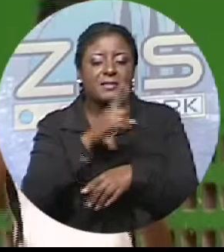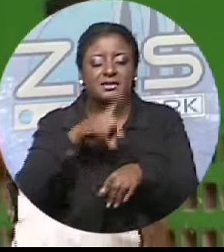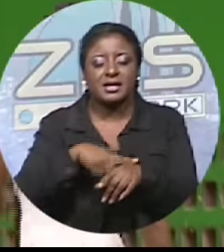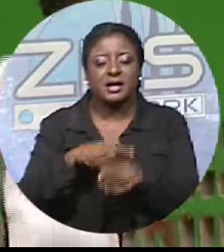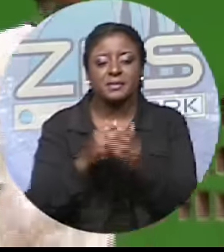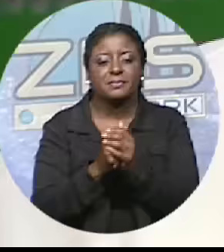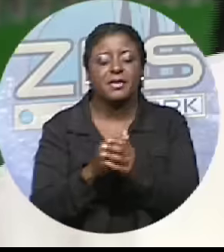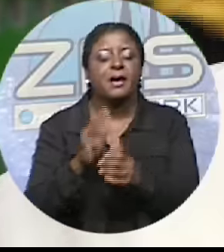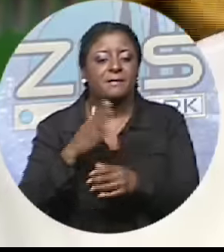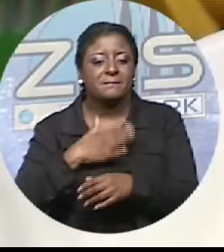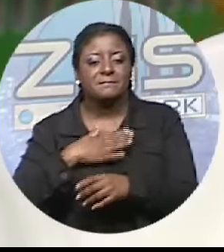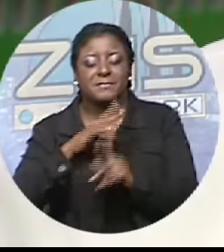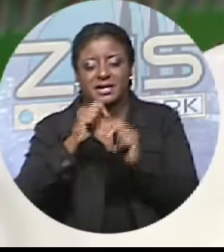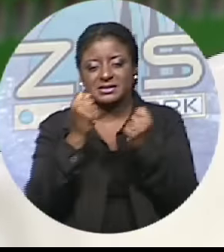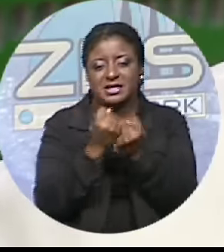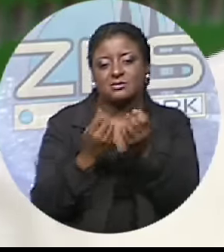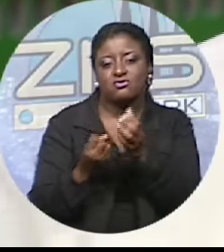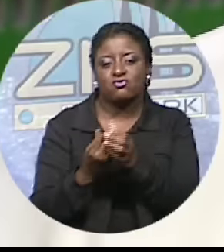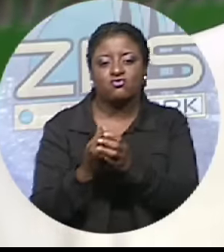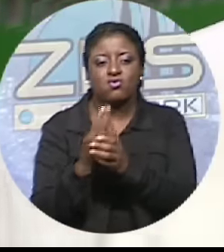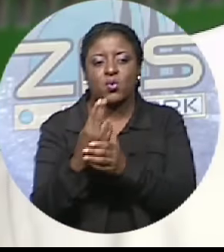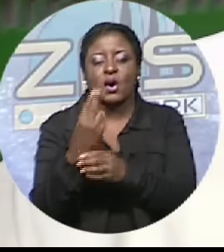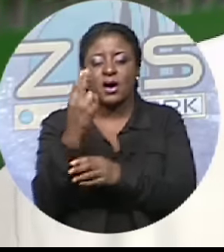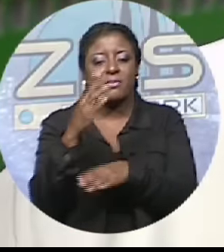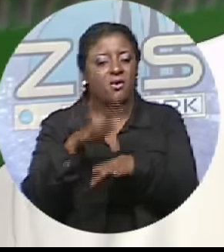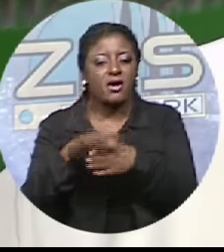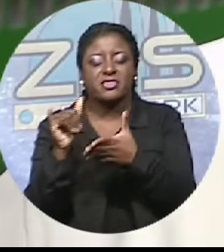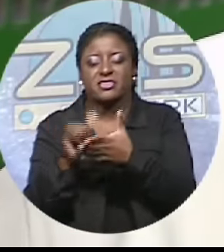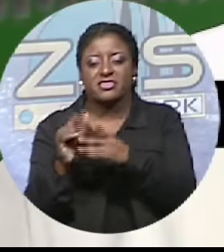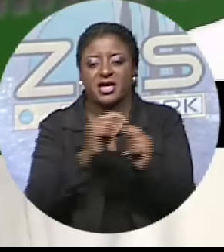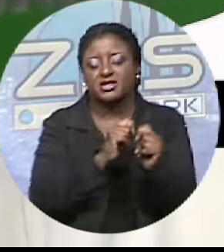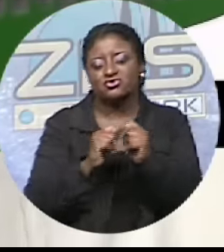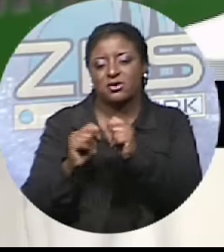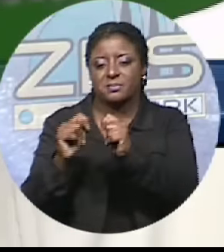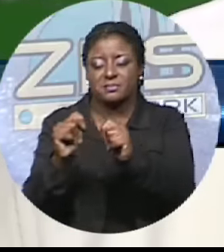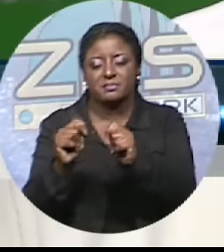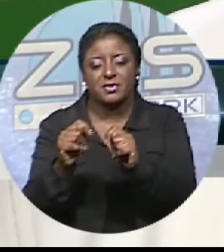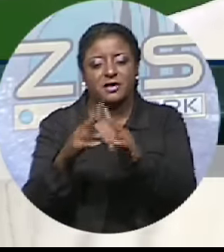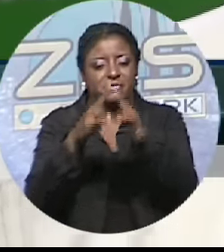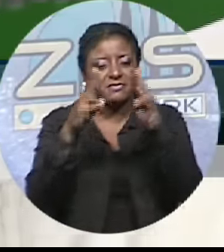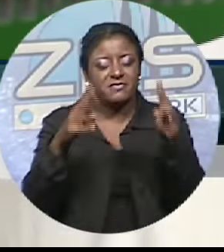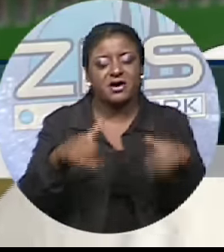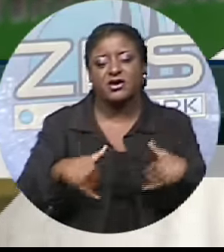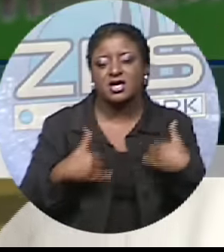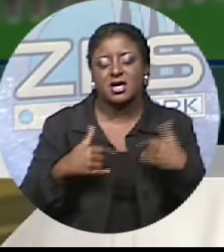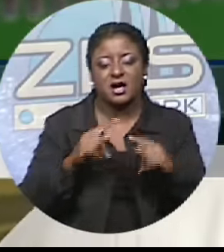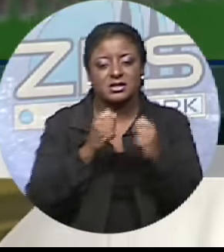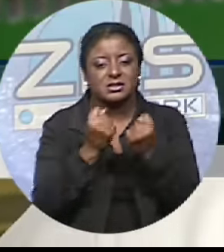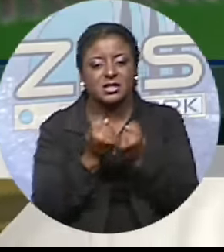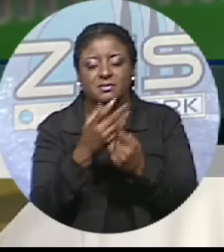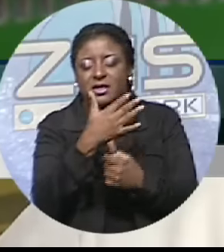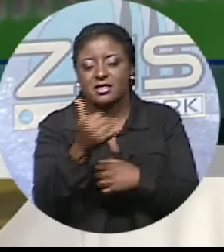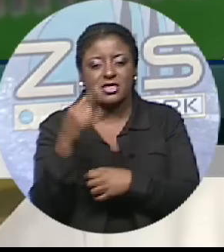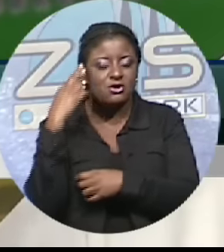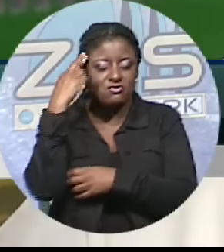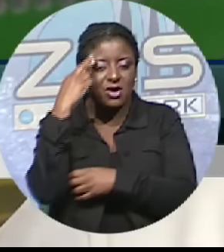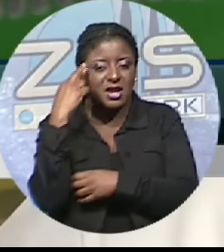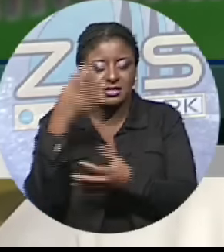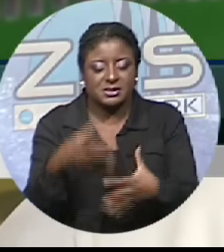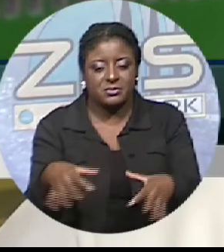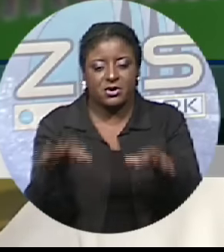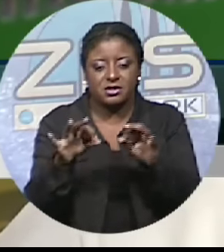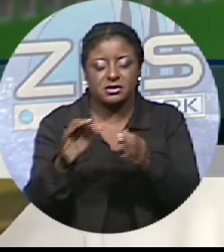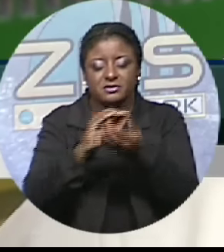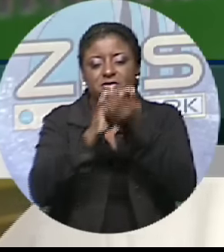that trip. And, you know, very young team. And that team realized the importance of urgency of getting